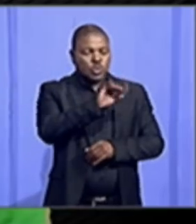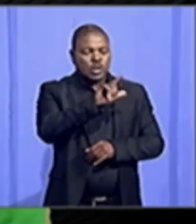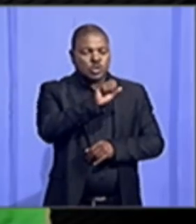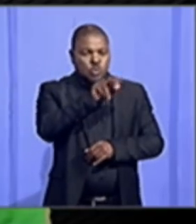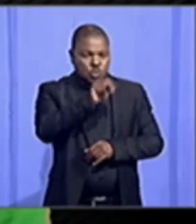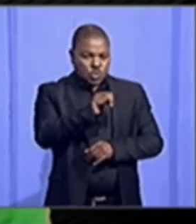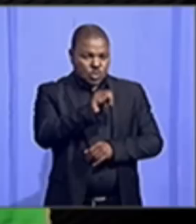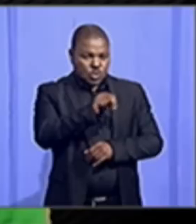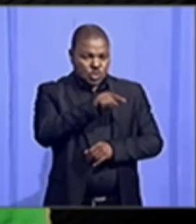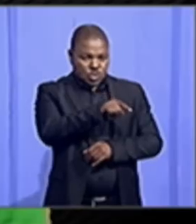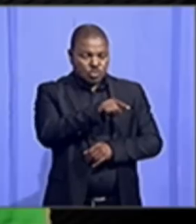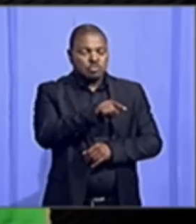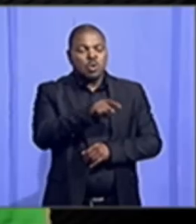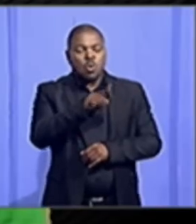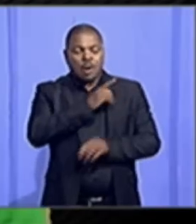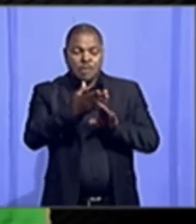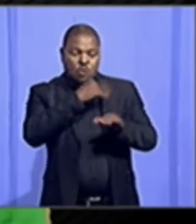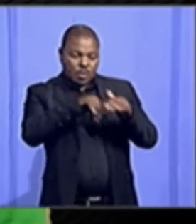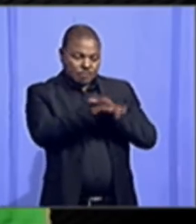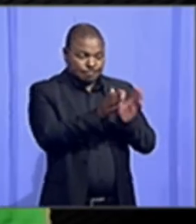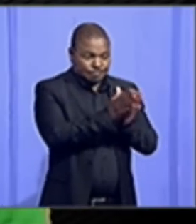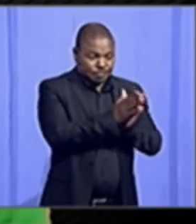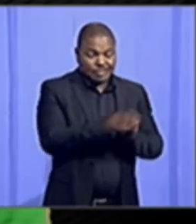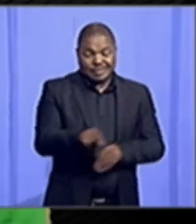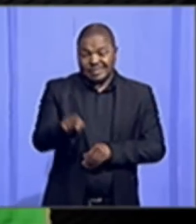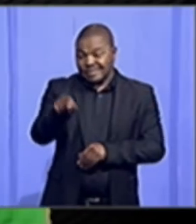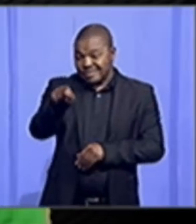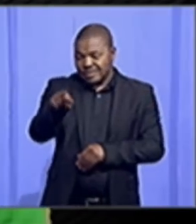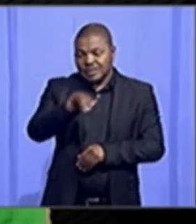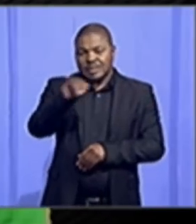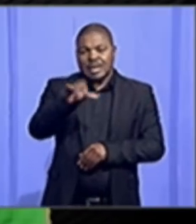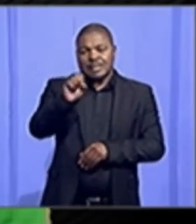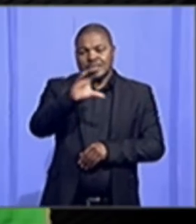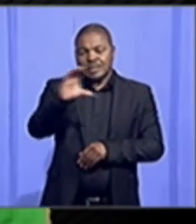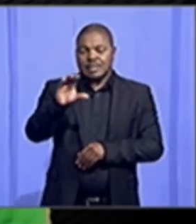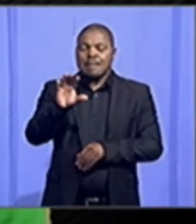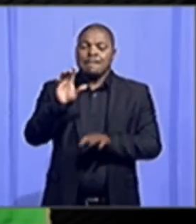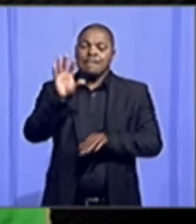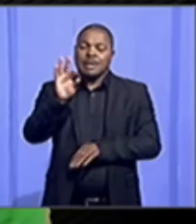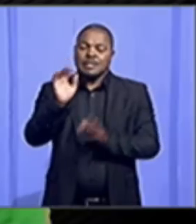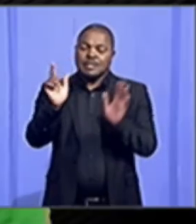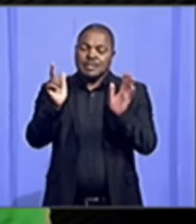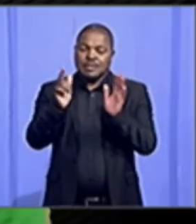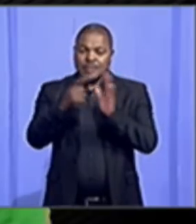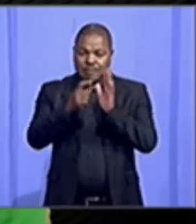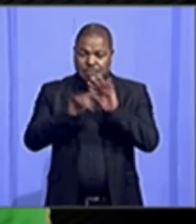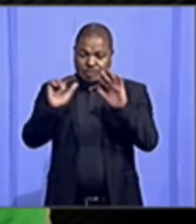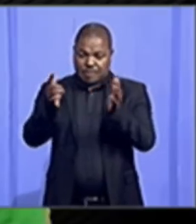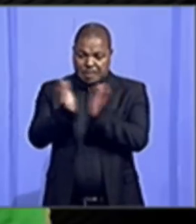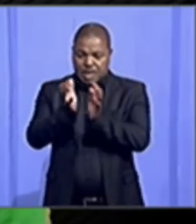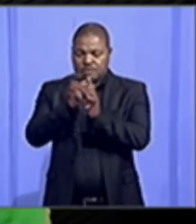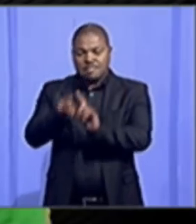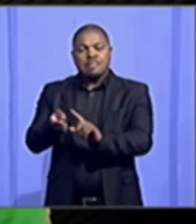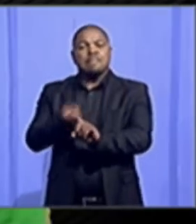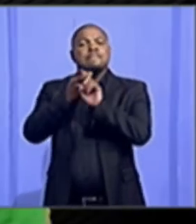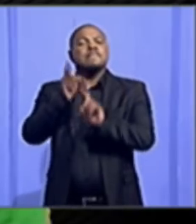off the back of our request to interdict the sitting of the JSC come Monday 7th. We still believe